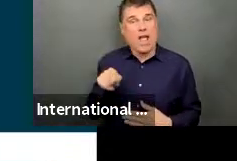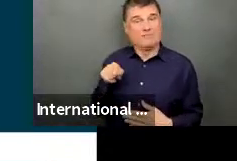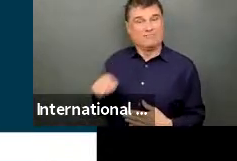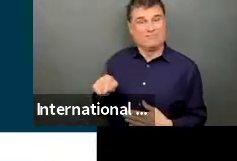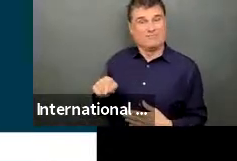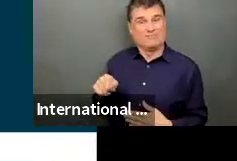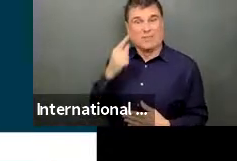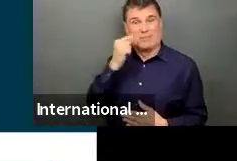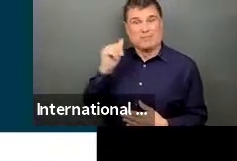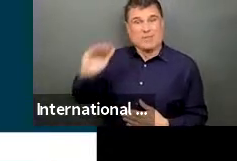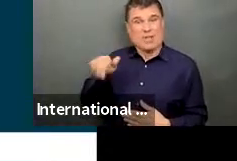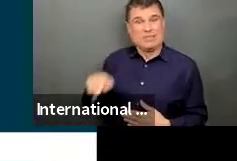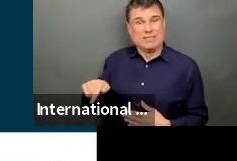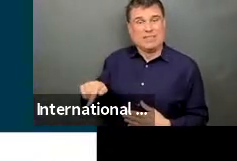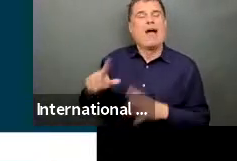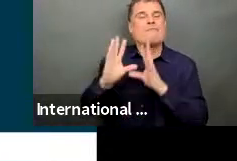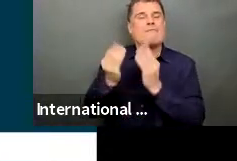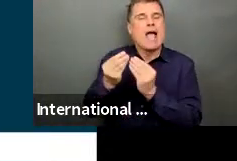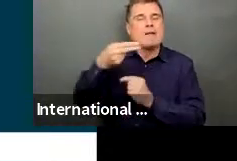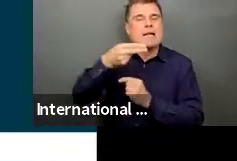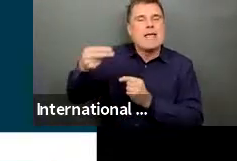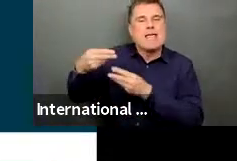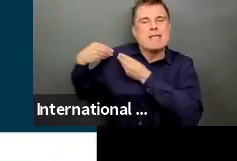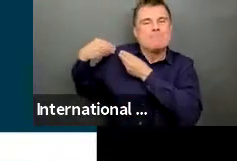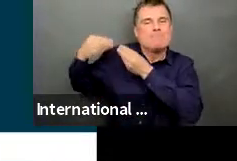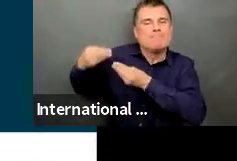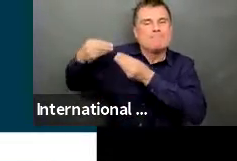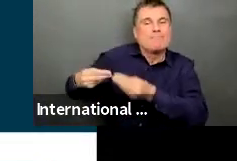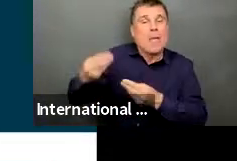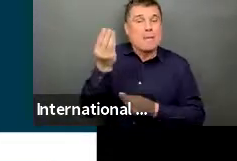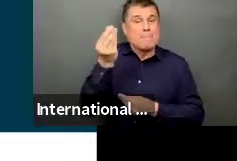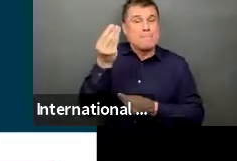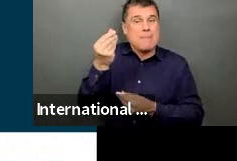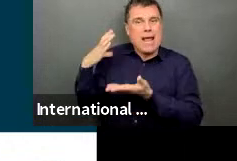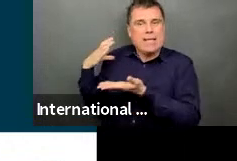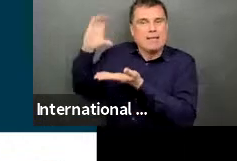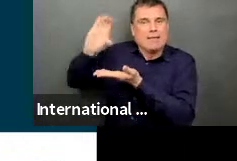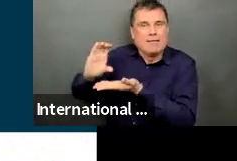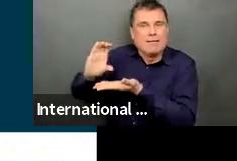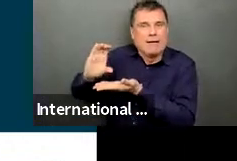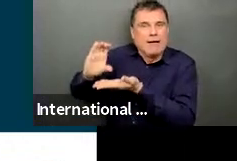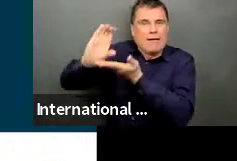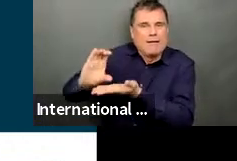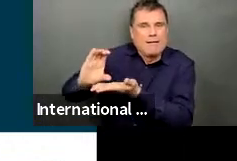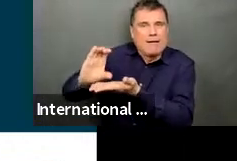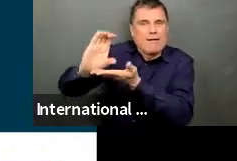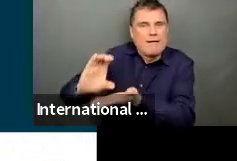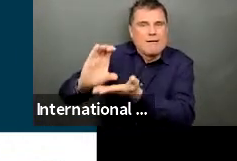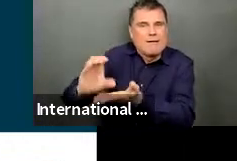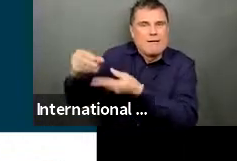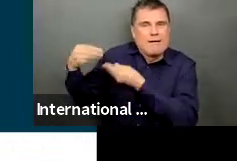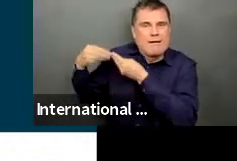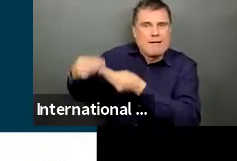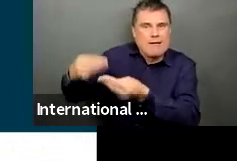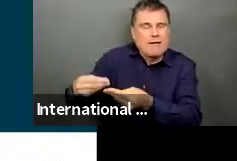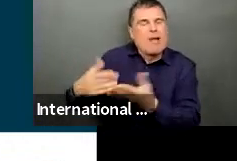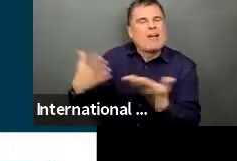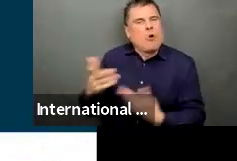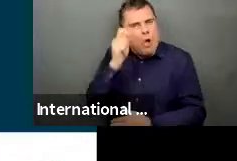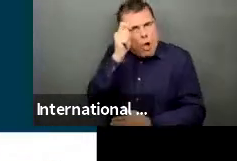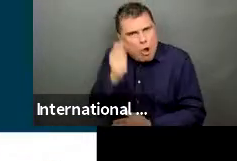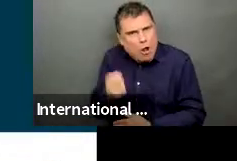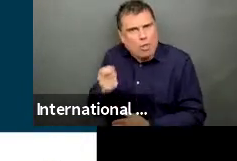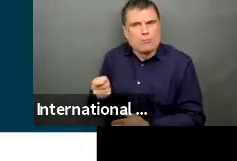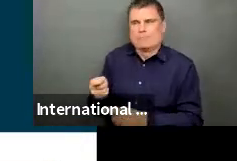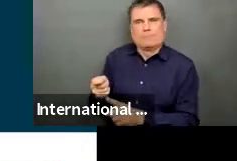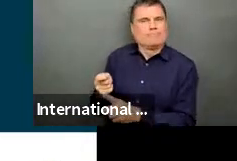transmission, inheritance, in fact, for social status. But note that this is not the case in